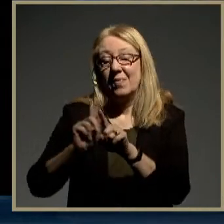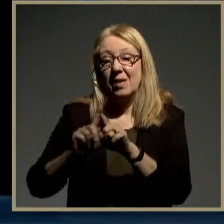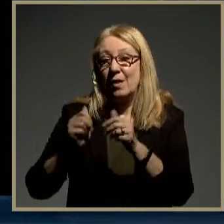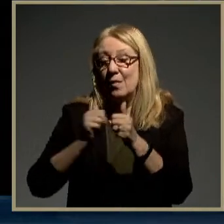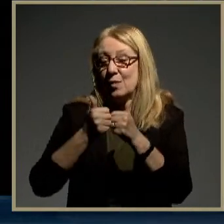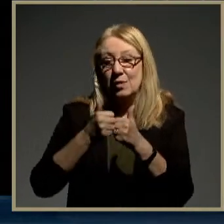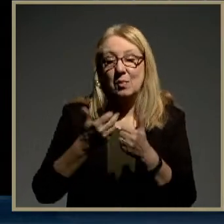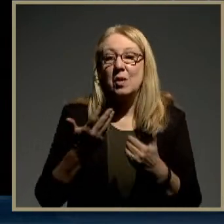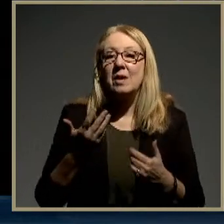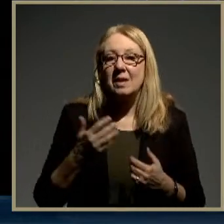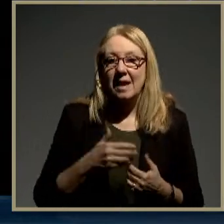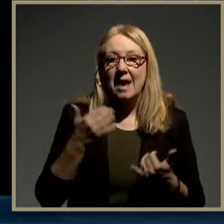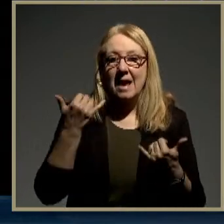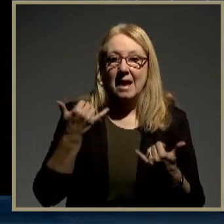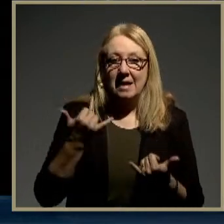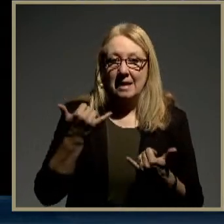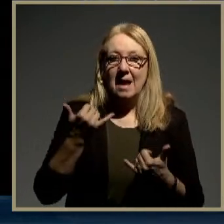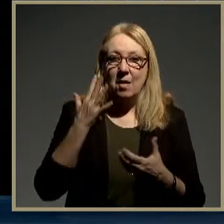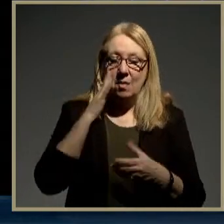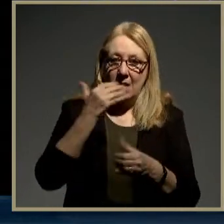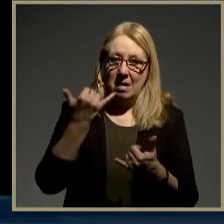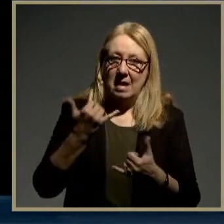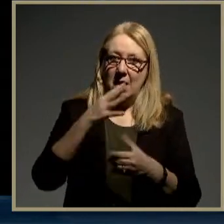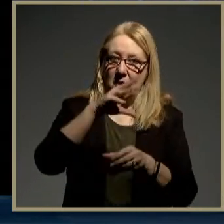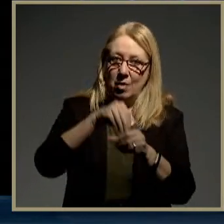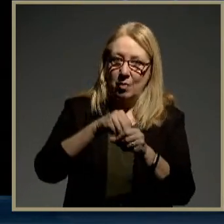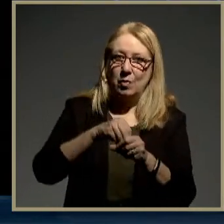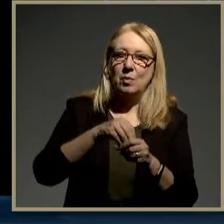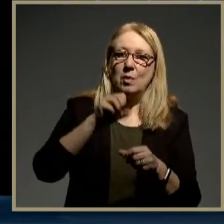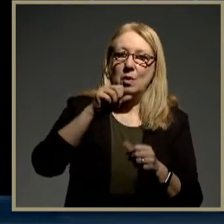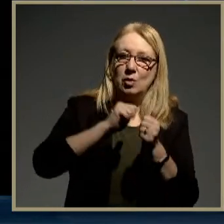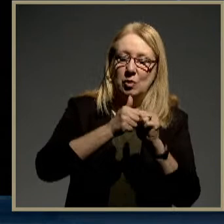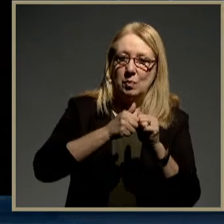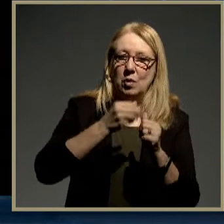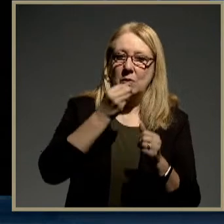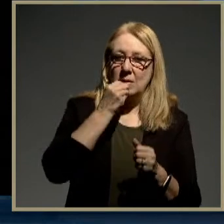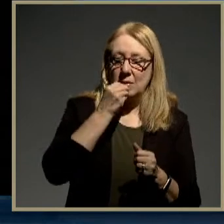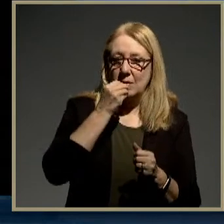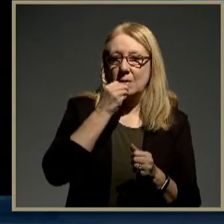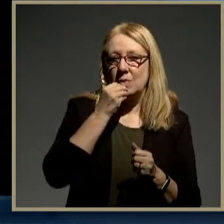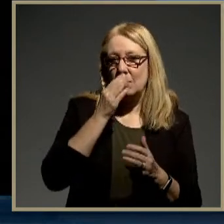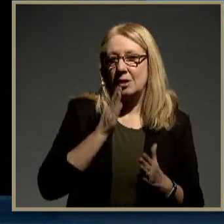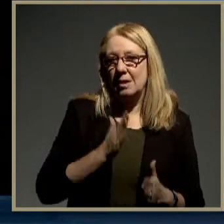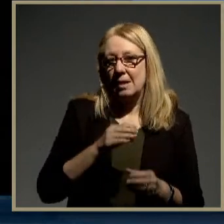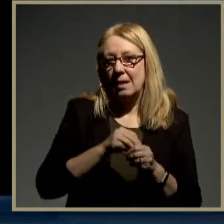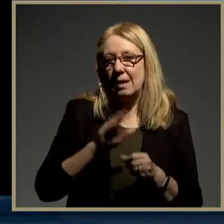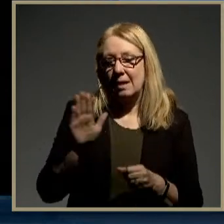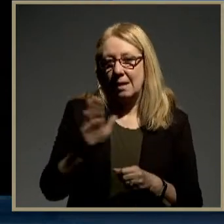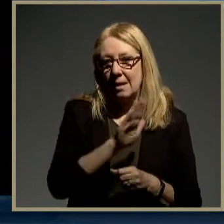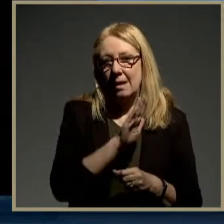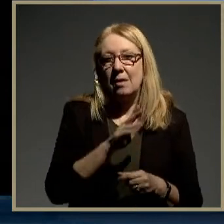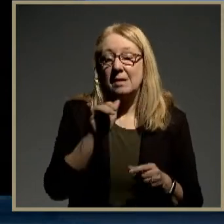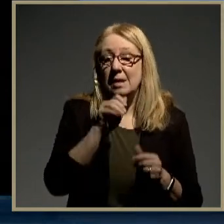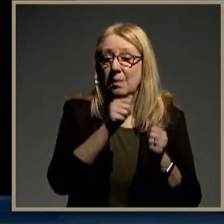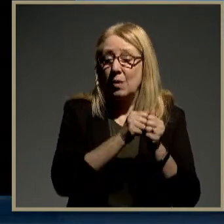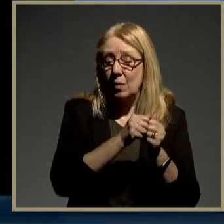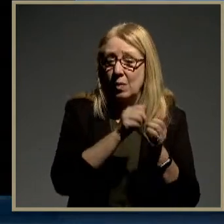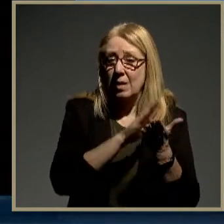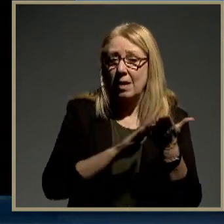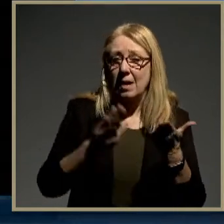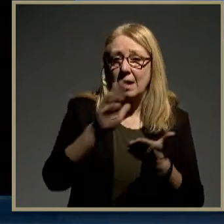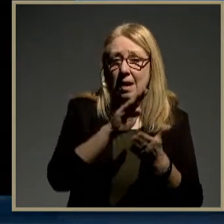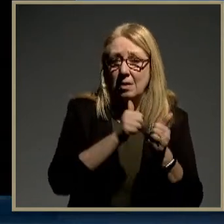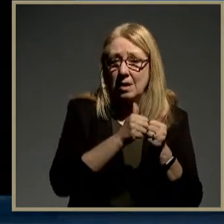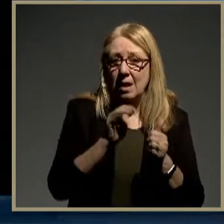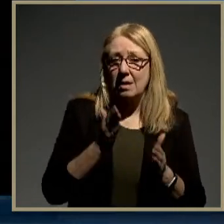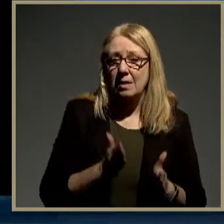think of now incorporates sports nutritionists in their teams. Same things with college athletes as well.